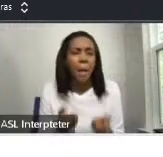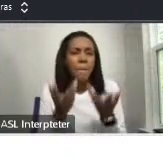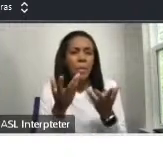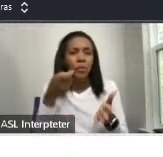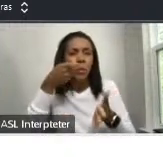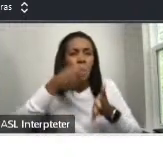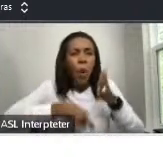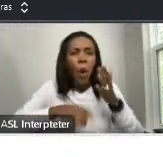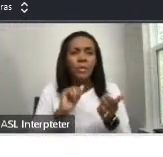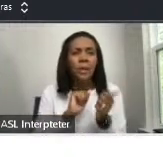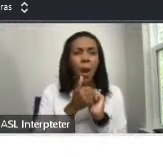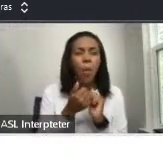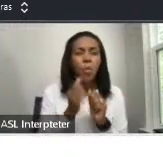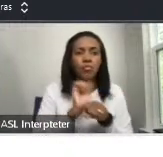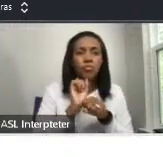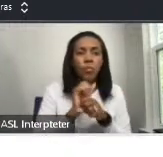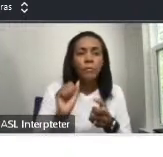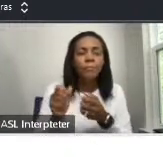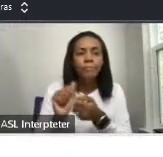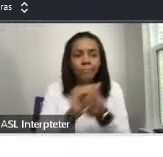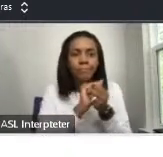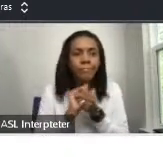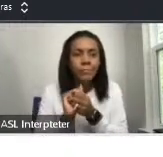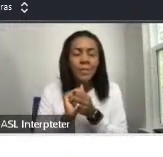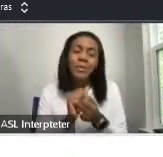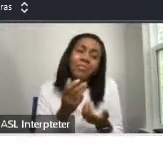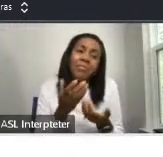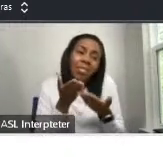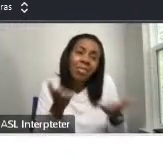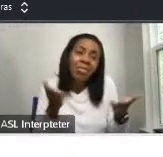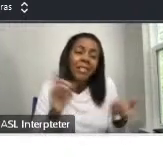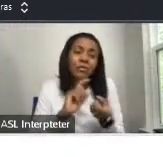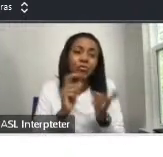so things change. It's just the nature of a big project.